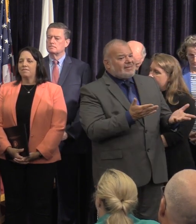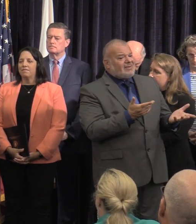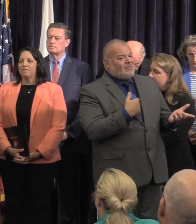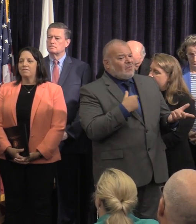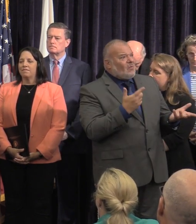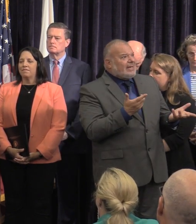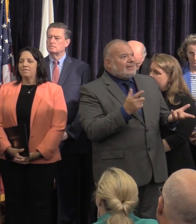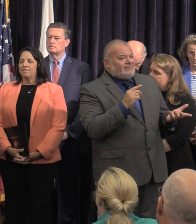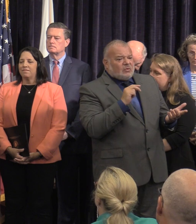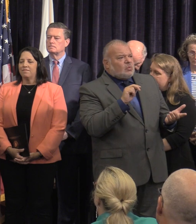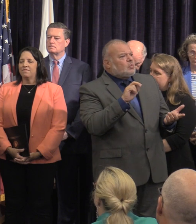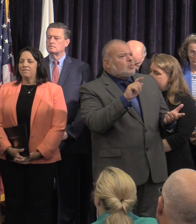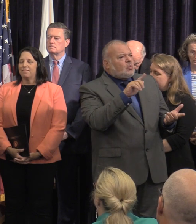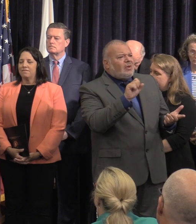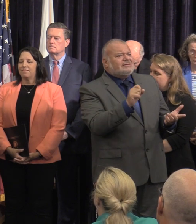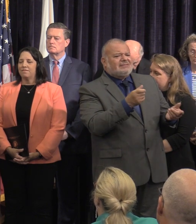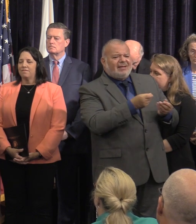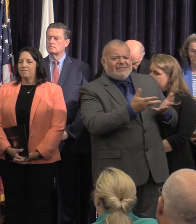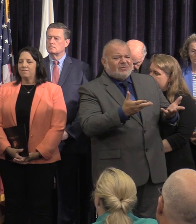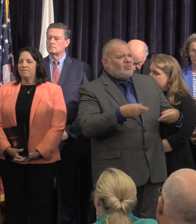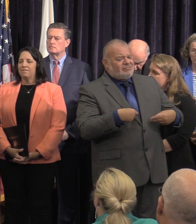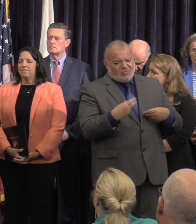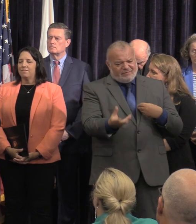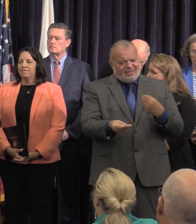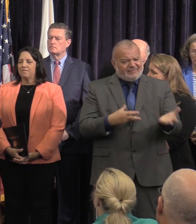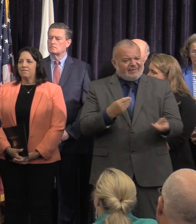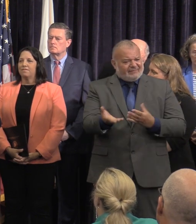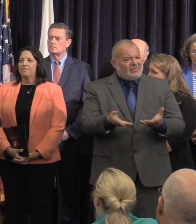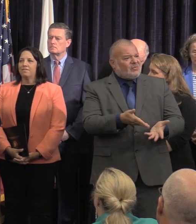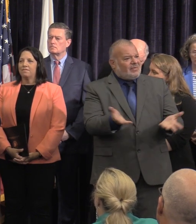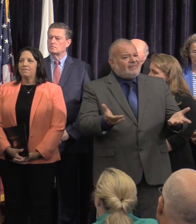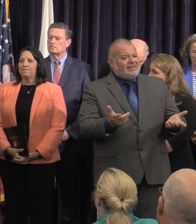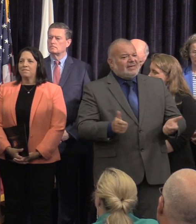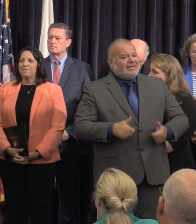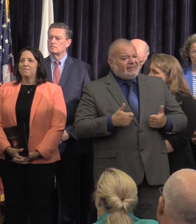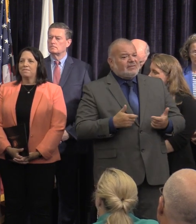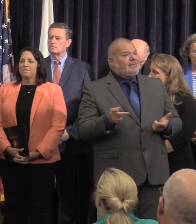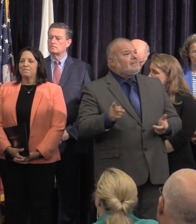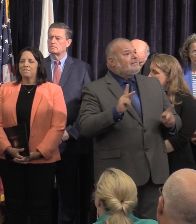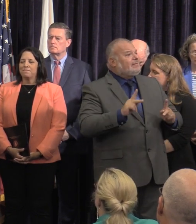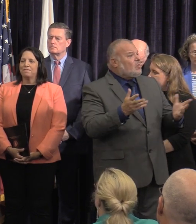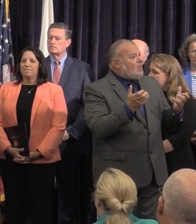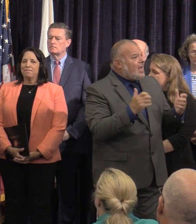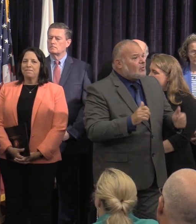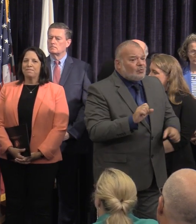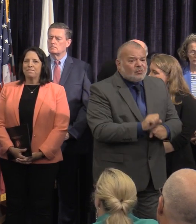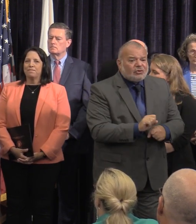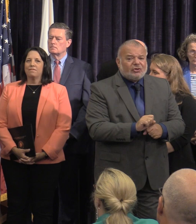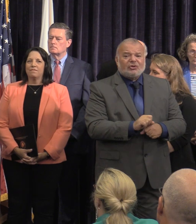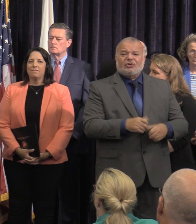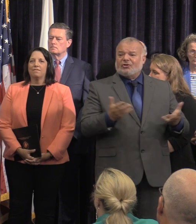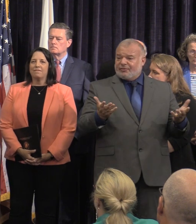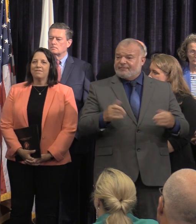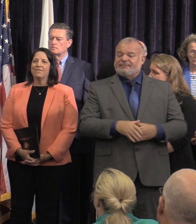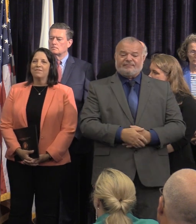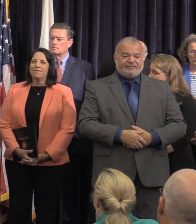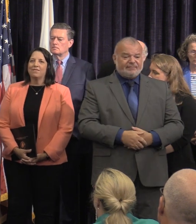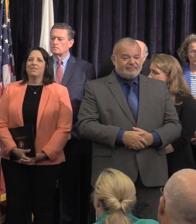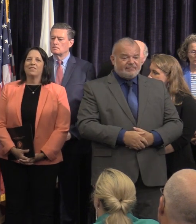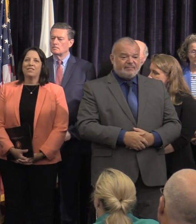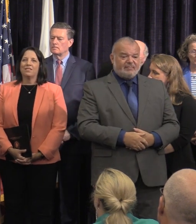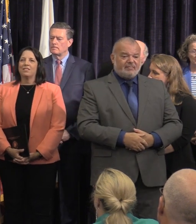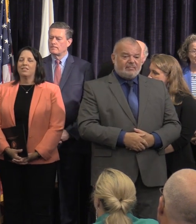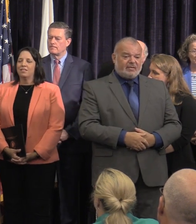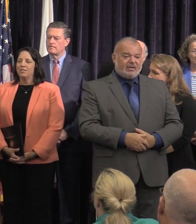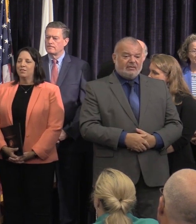to give these brave parents a chance to work and to support their families. At the same time,